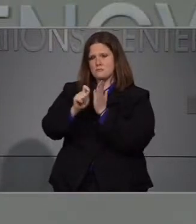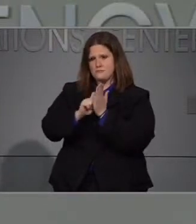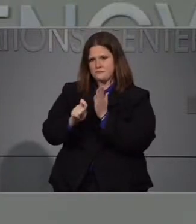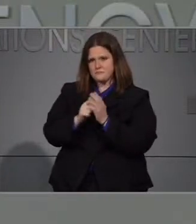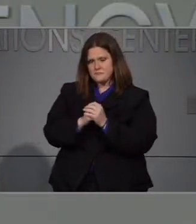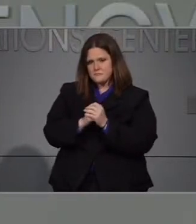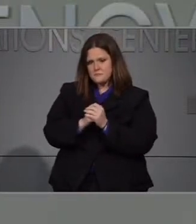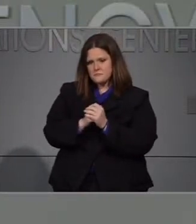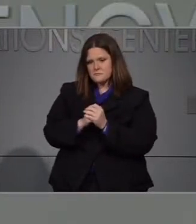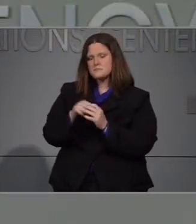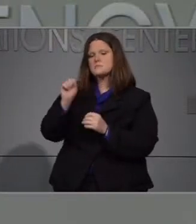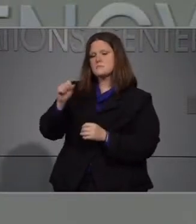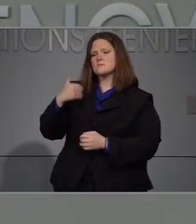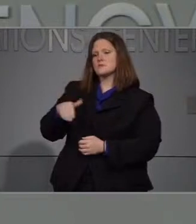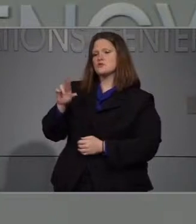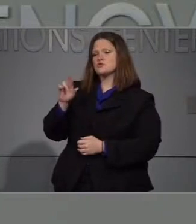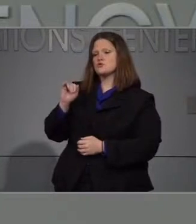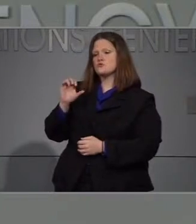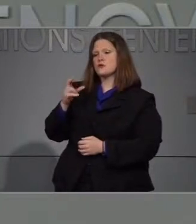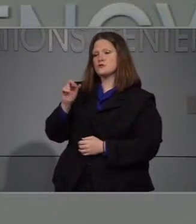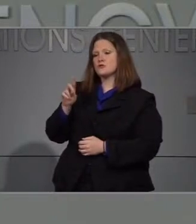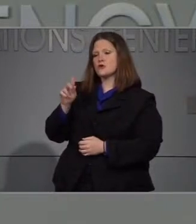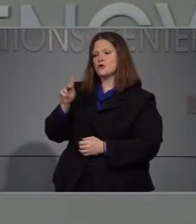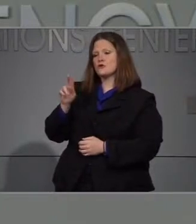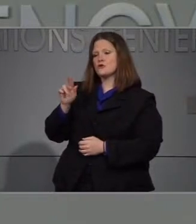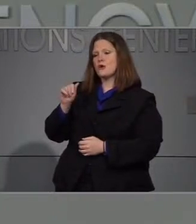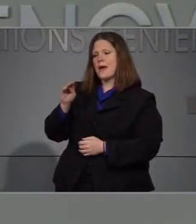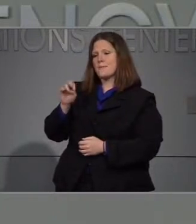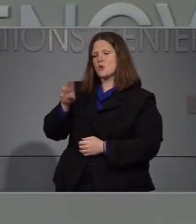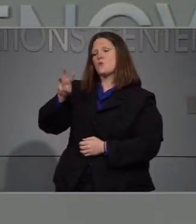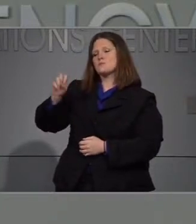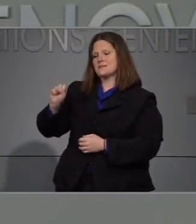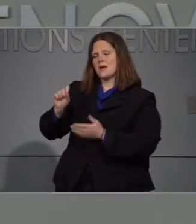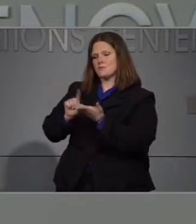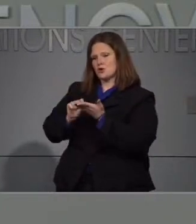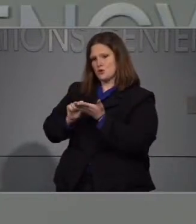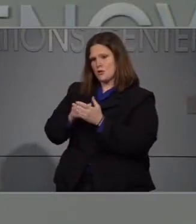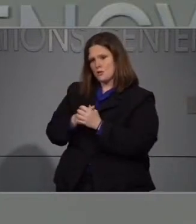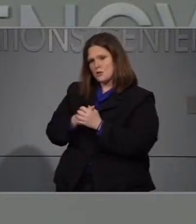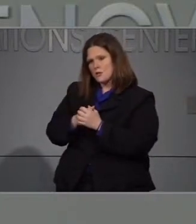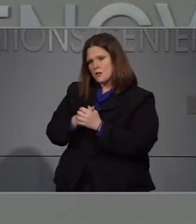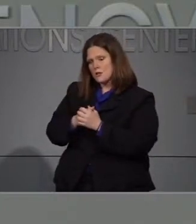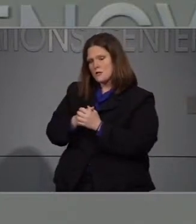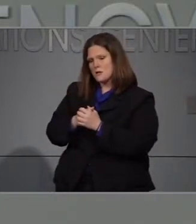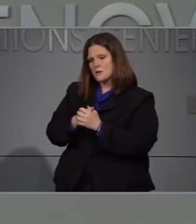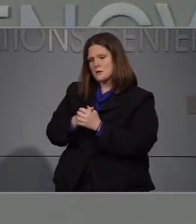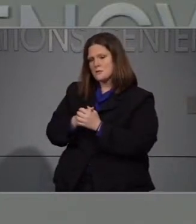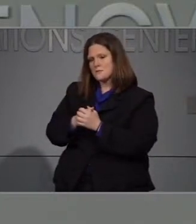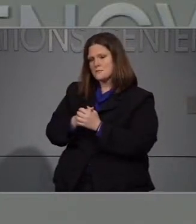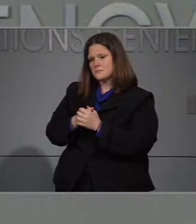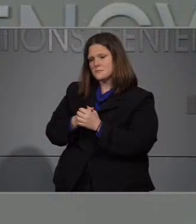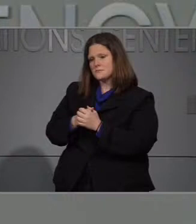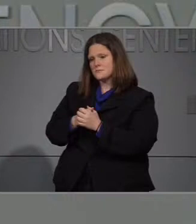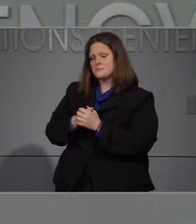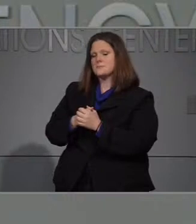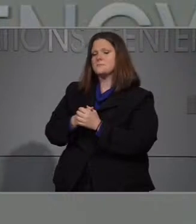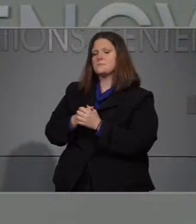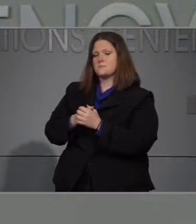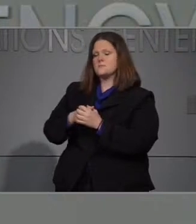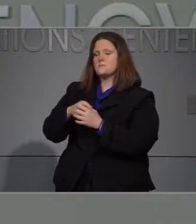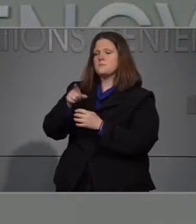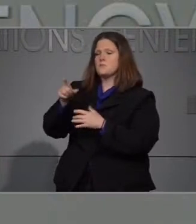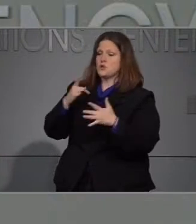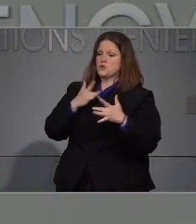Yes, this is Richard Craver from the Winston-Salem Journal. Given that there's been a concern about the reopening